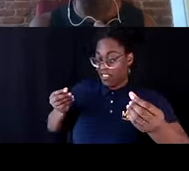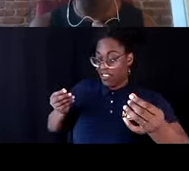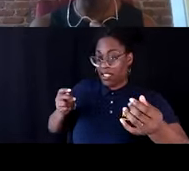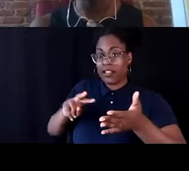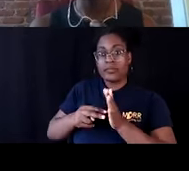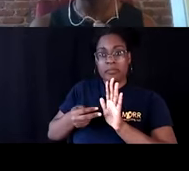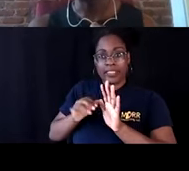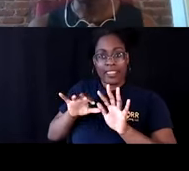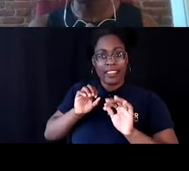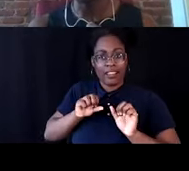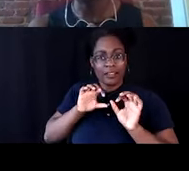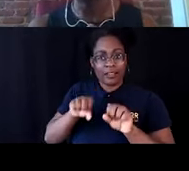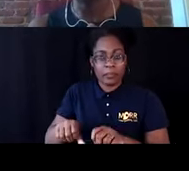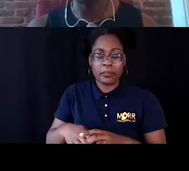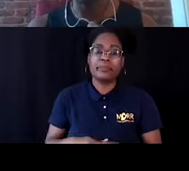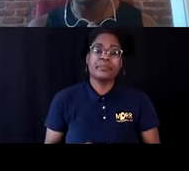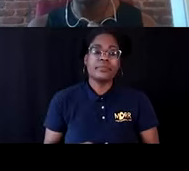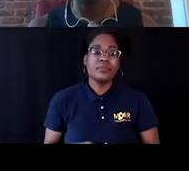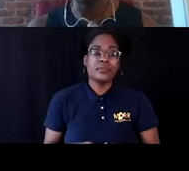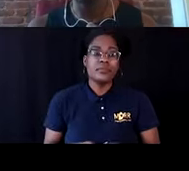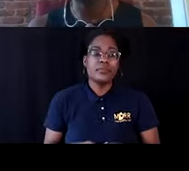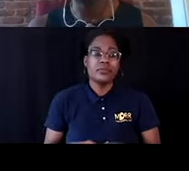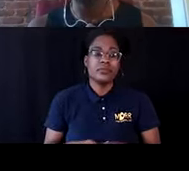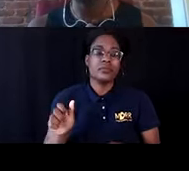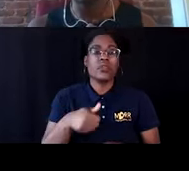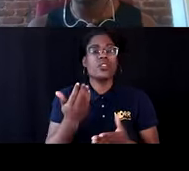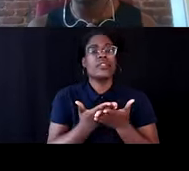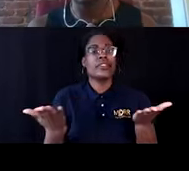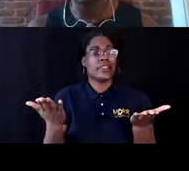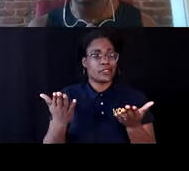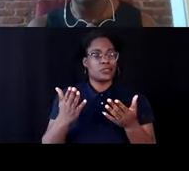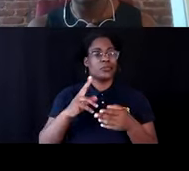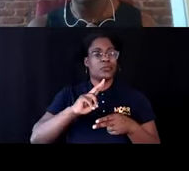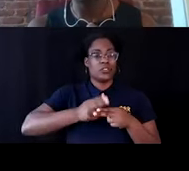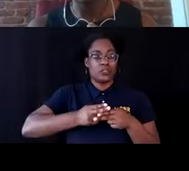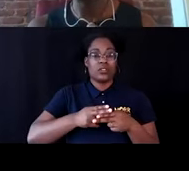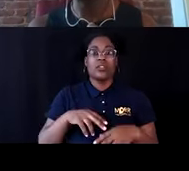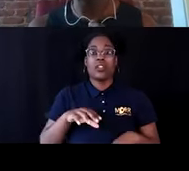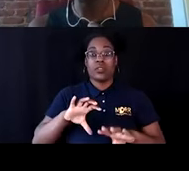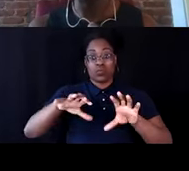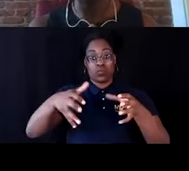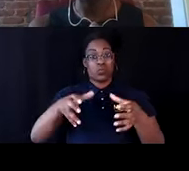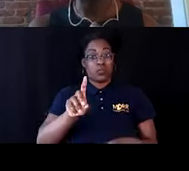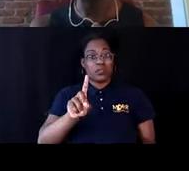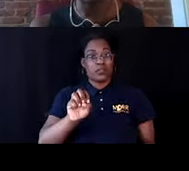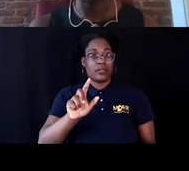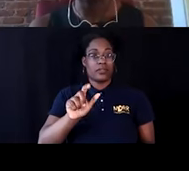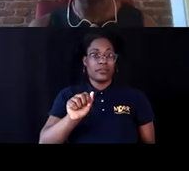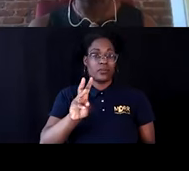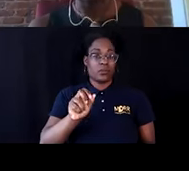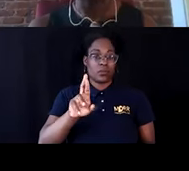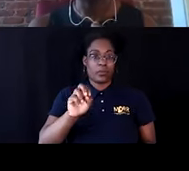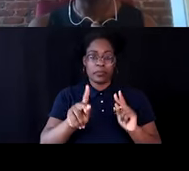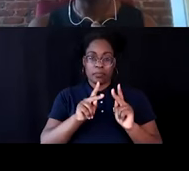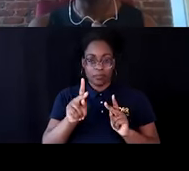Pennsylvania. Another thing to note here is that the Delaware were actually removed several times.